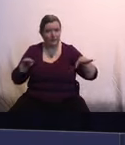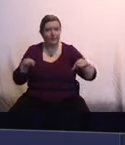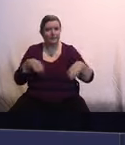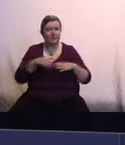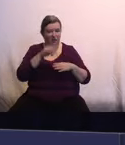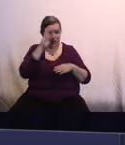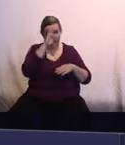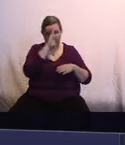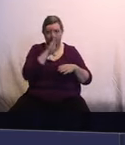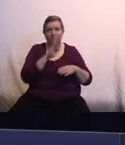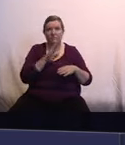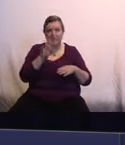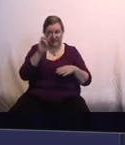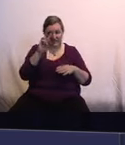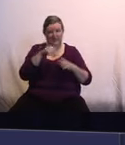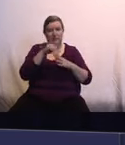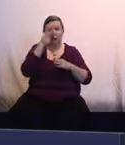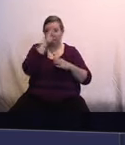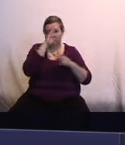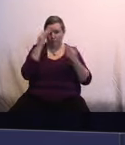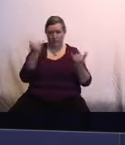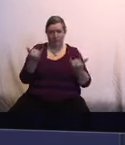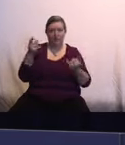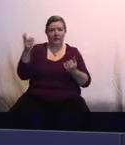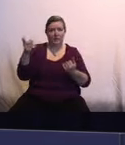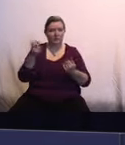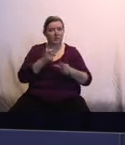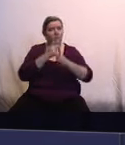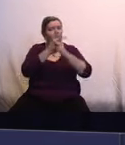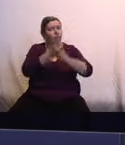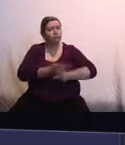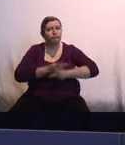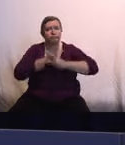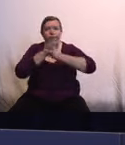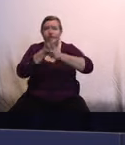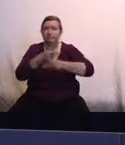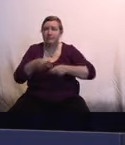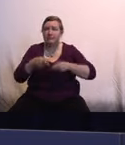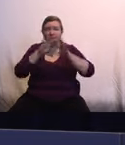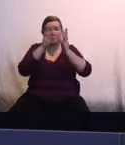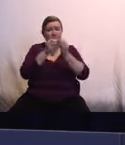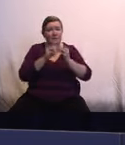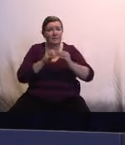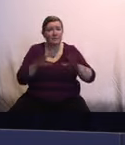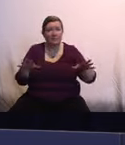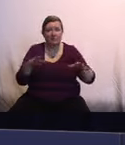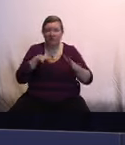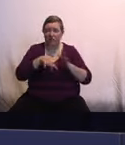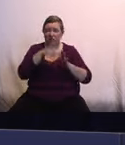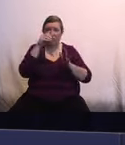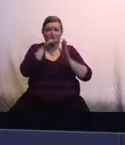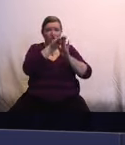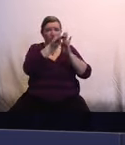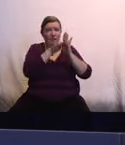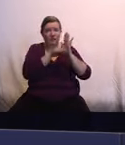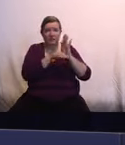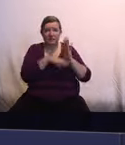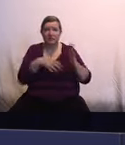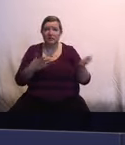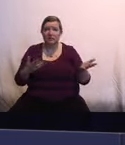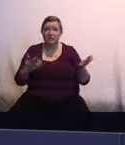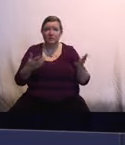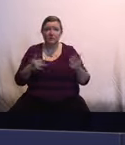hospitalized. So we must remain vigilant because, as this pandemic has taught us, the virus continues to test our